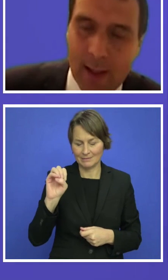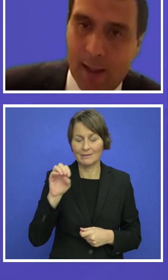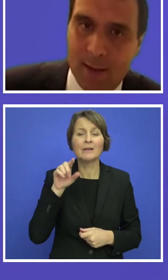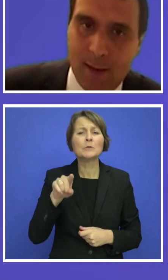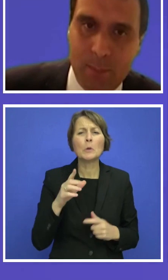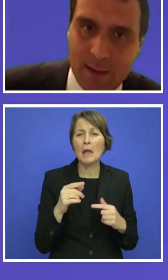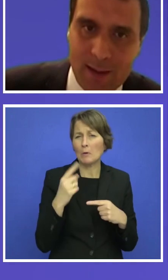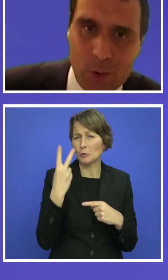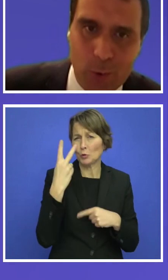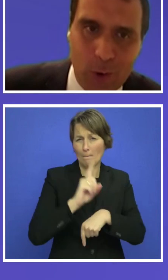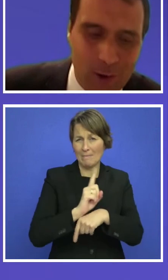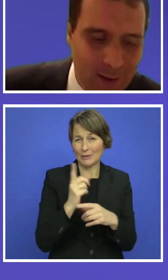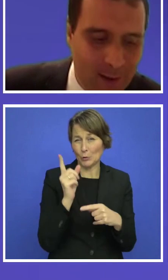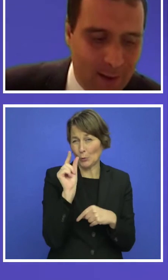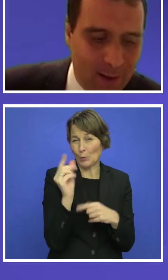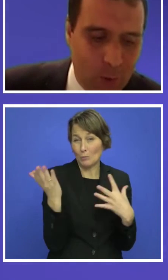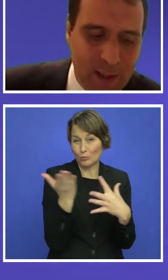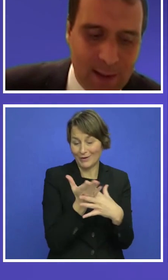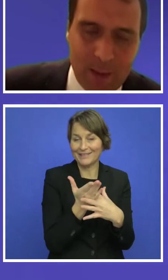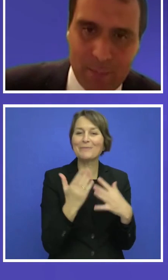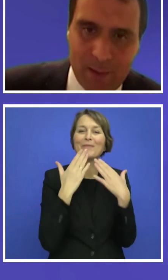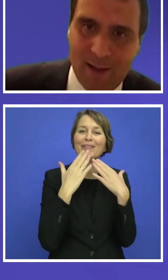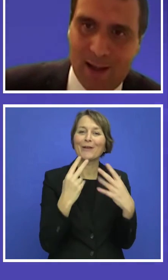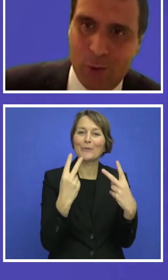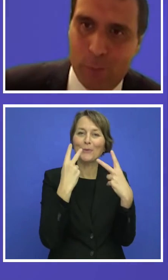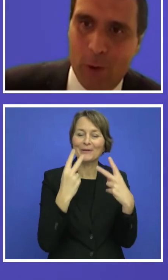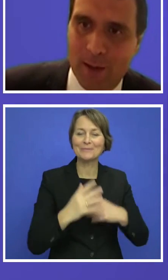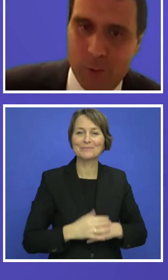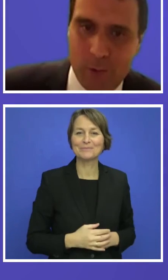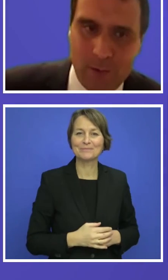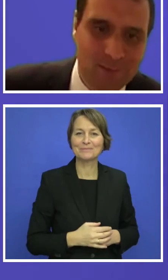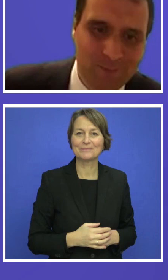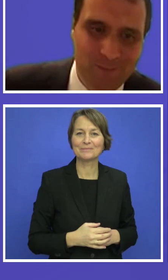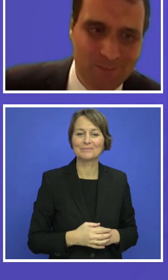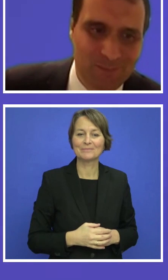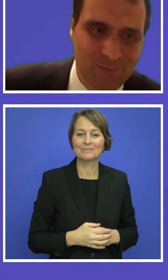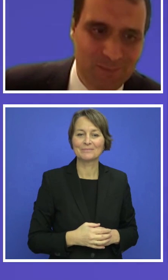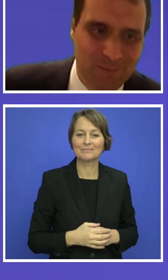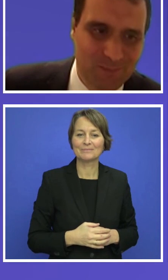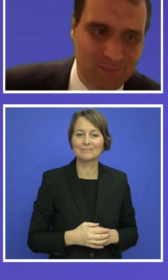session. And many thanks to you all. Welcome, Amel, and the floor is yours.